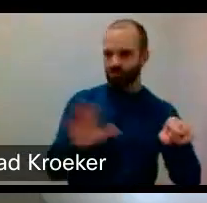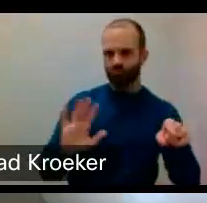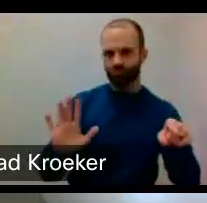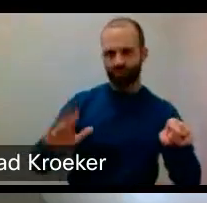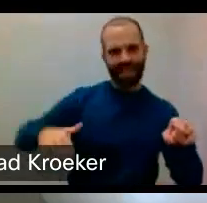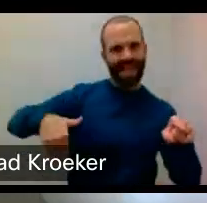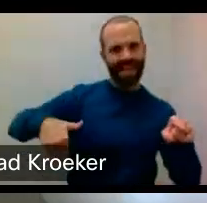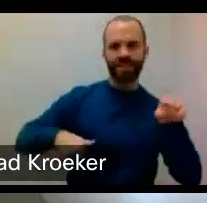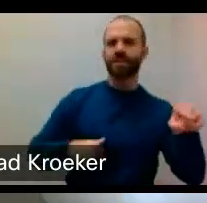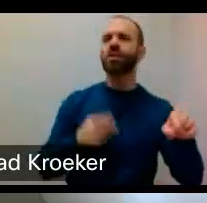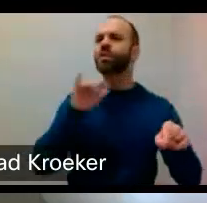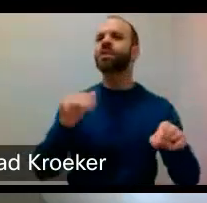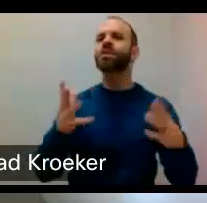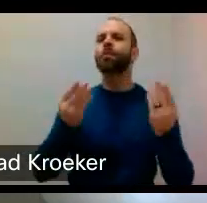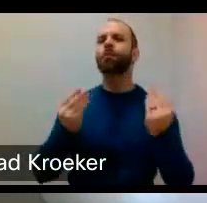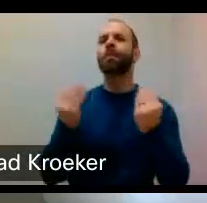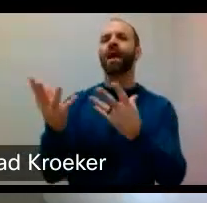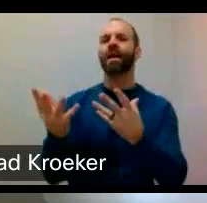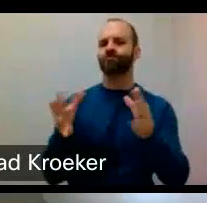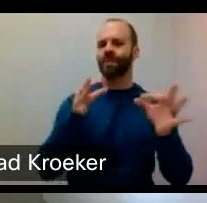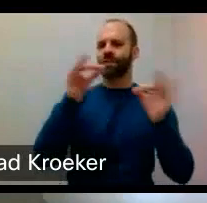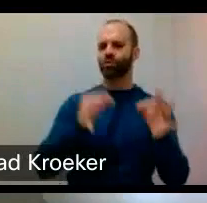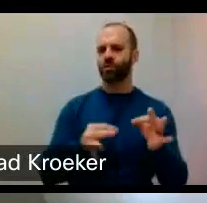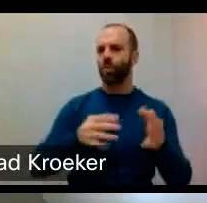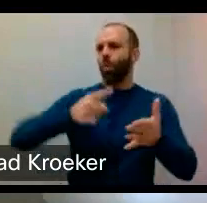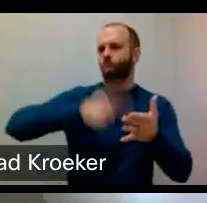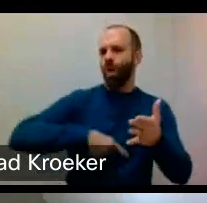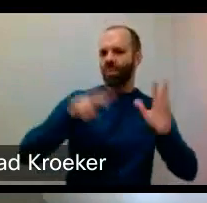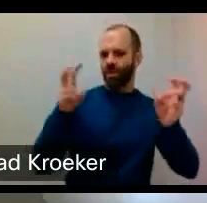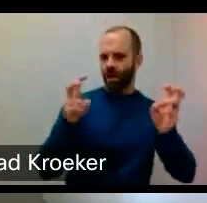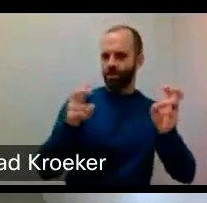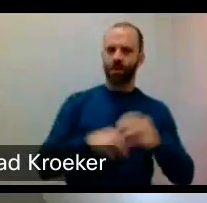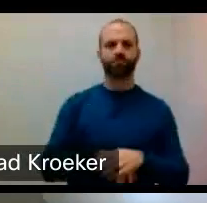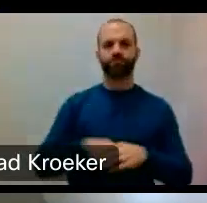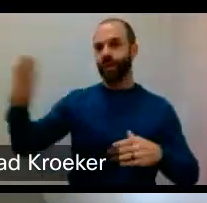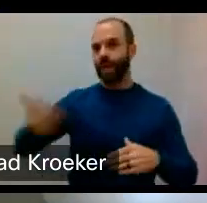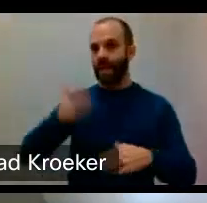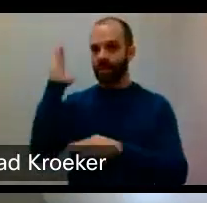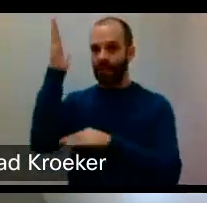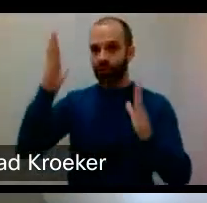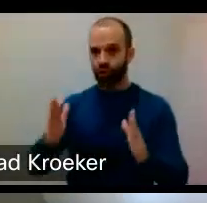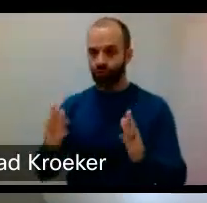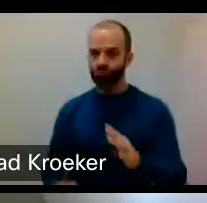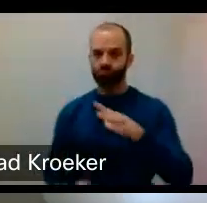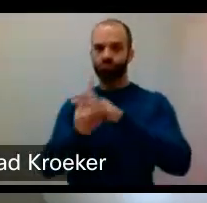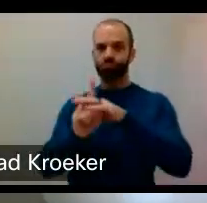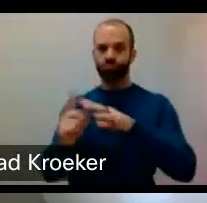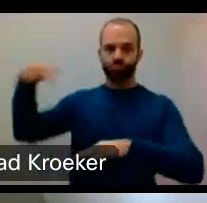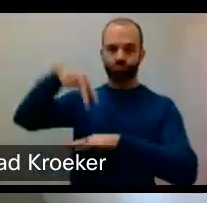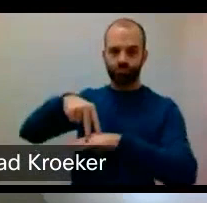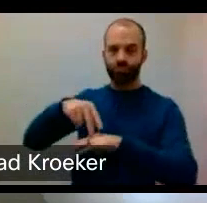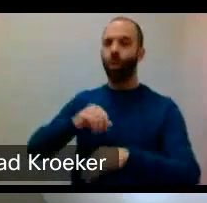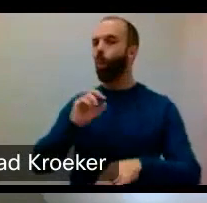this point, you are simply giving a description of what you are reflecting on. A guest lecturer came to my class. I read